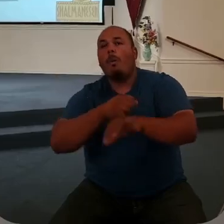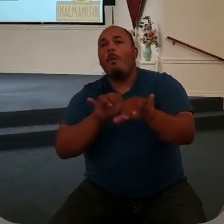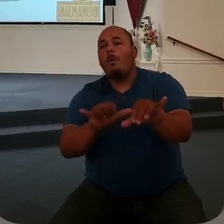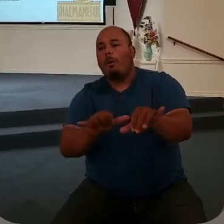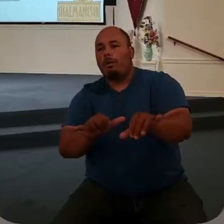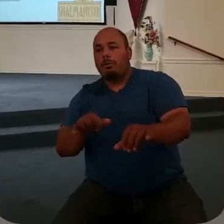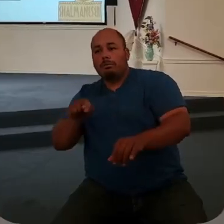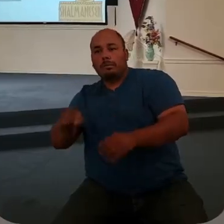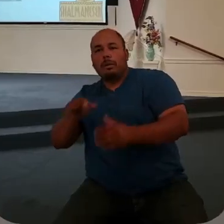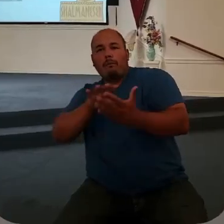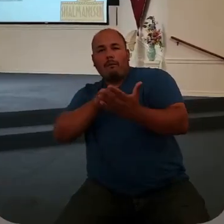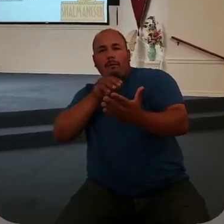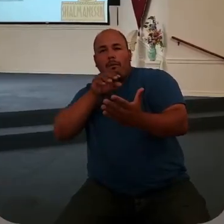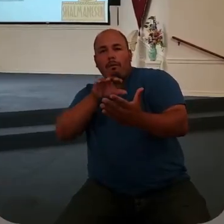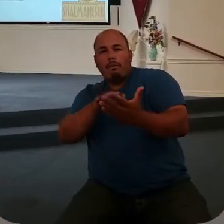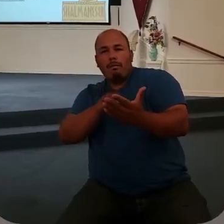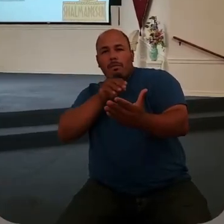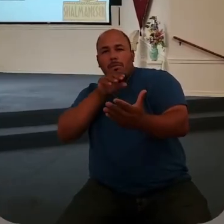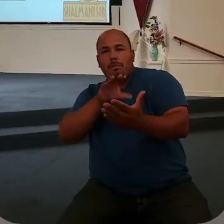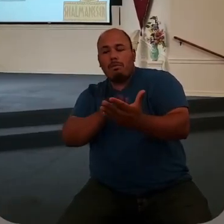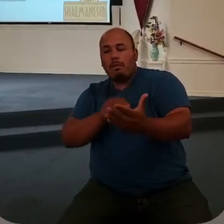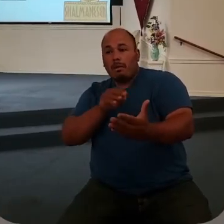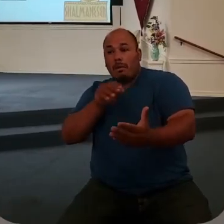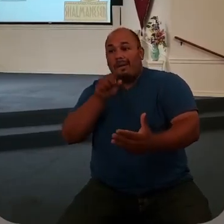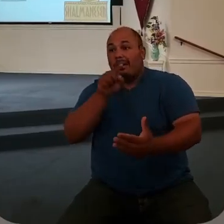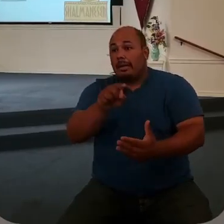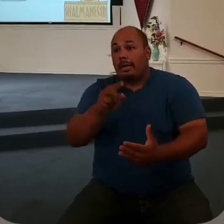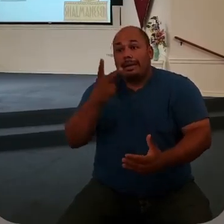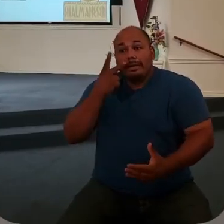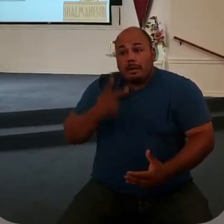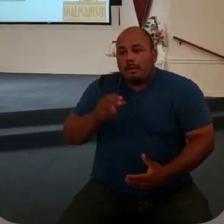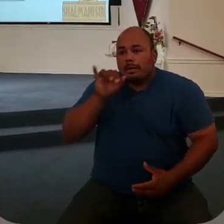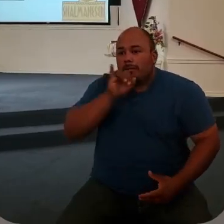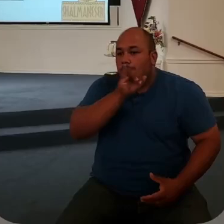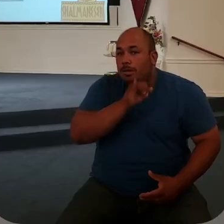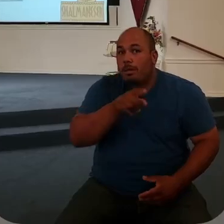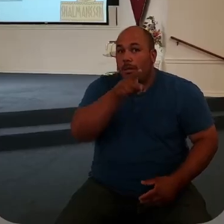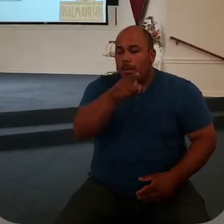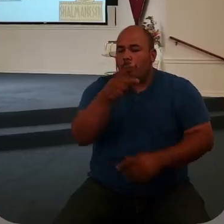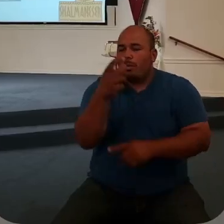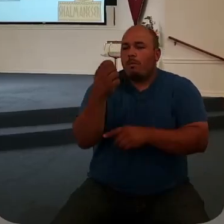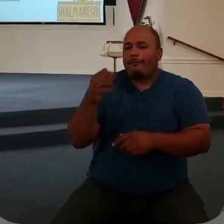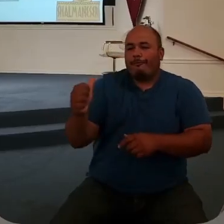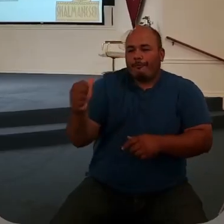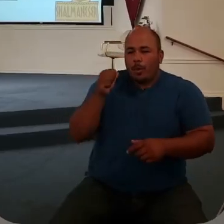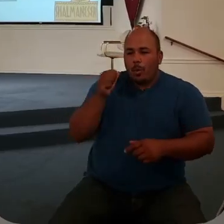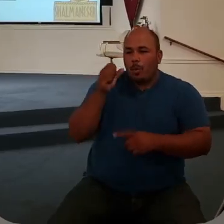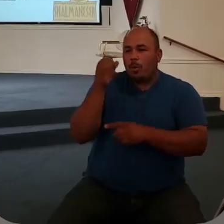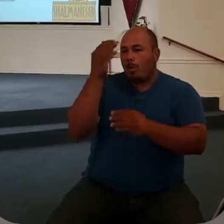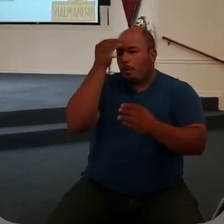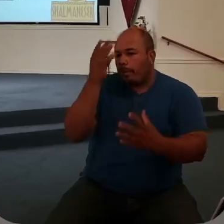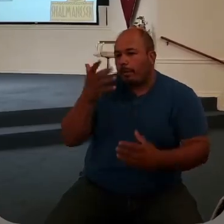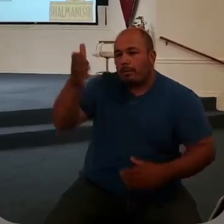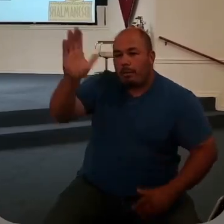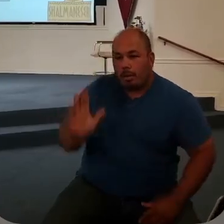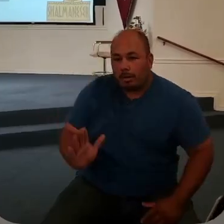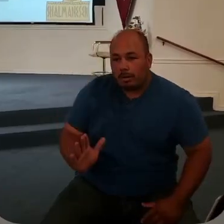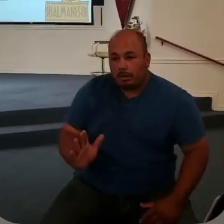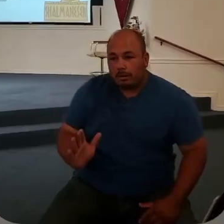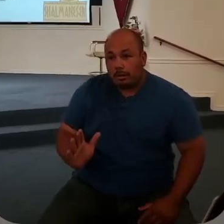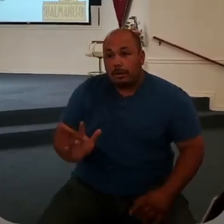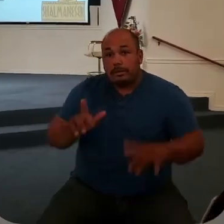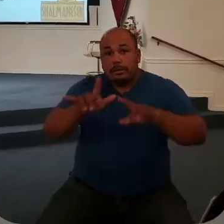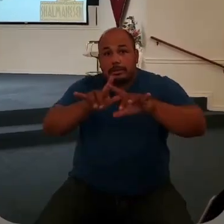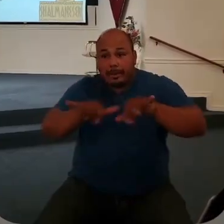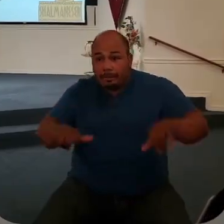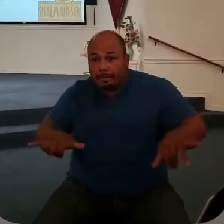time. He saw Israel refuse to obey God, and he saw Assyria crush Israel